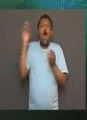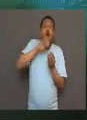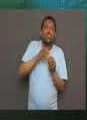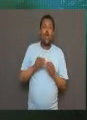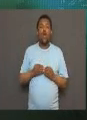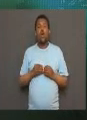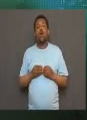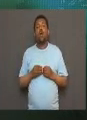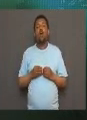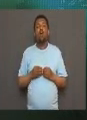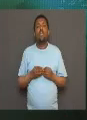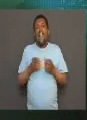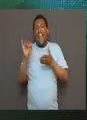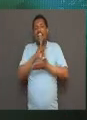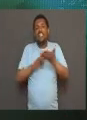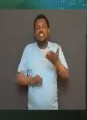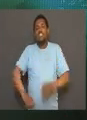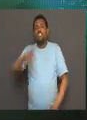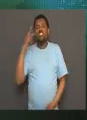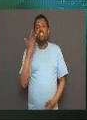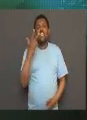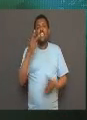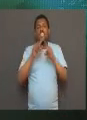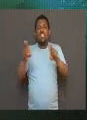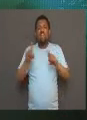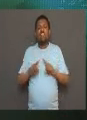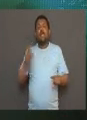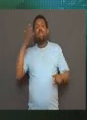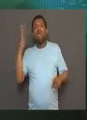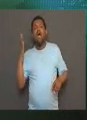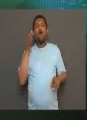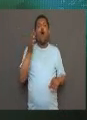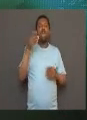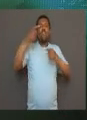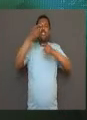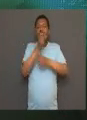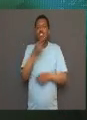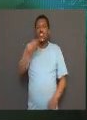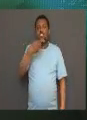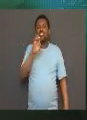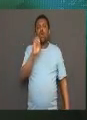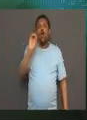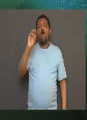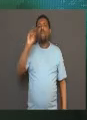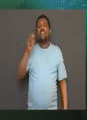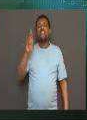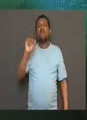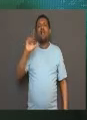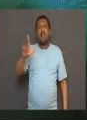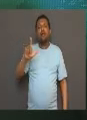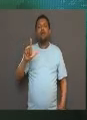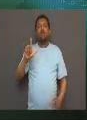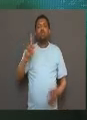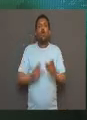Also, list the 3 different types of geometrical projection we